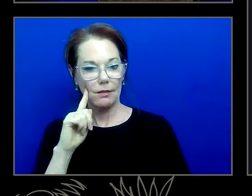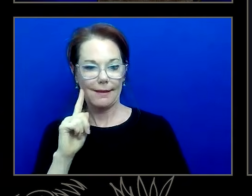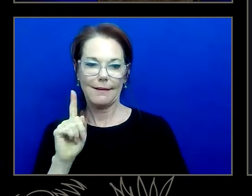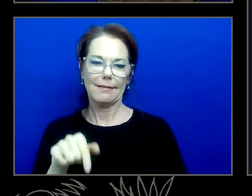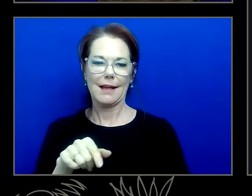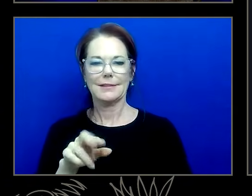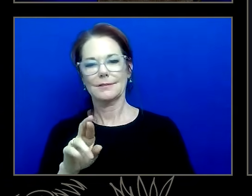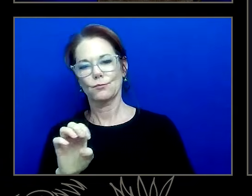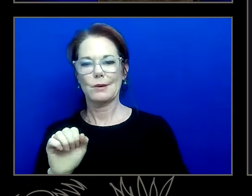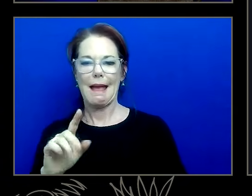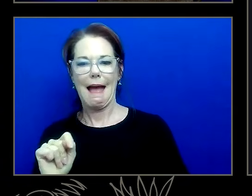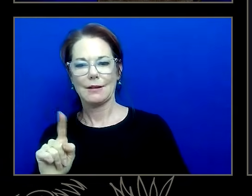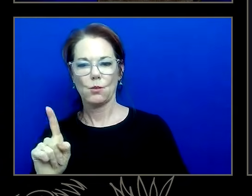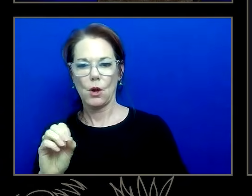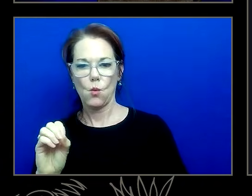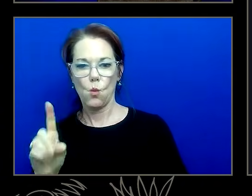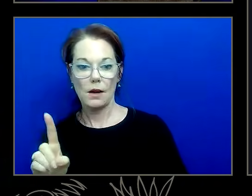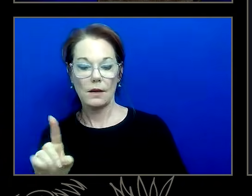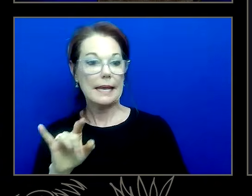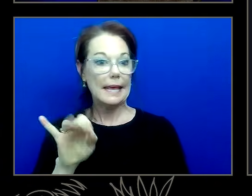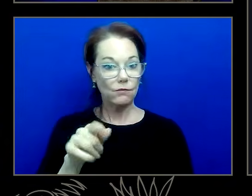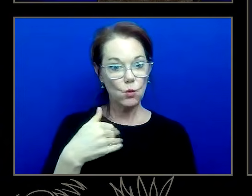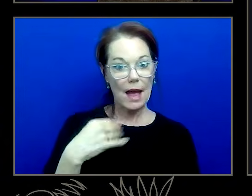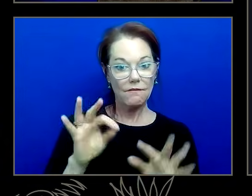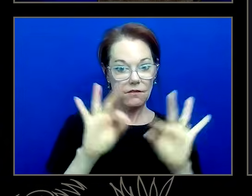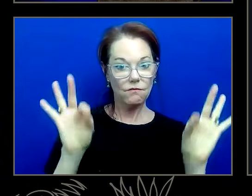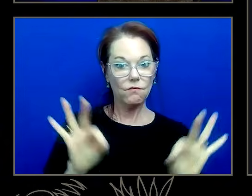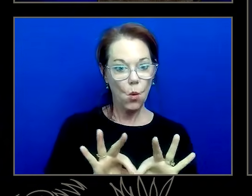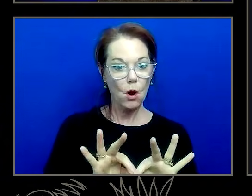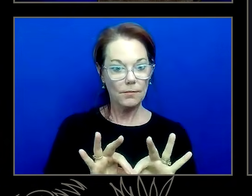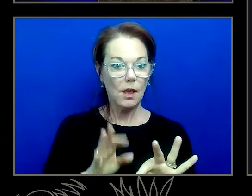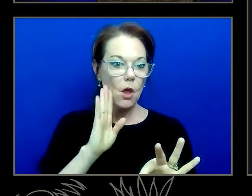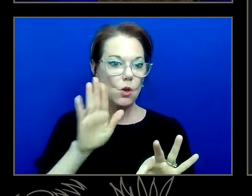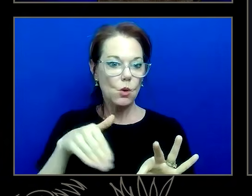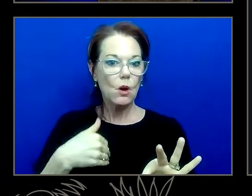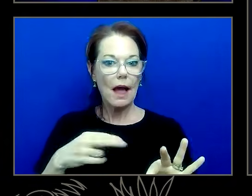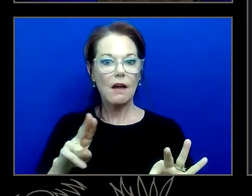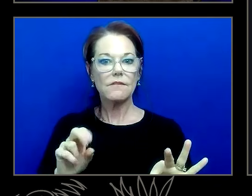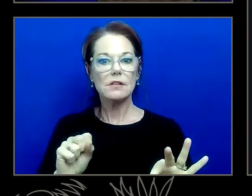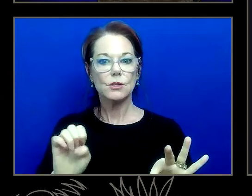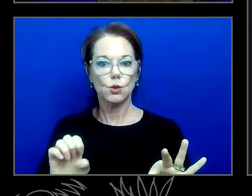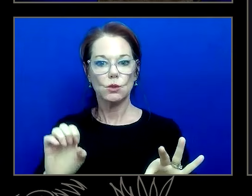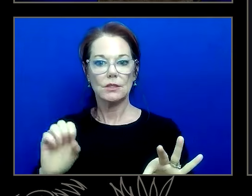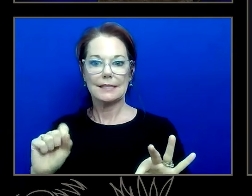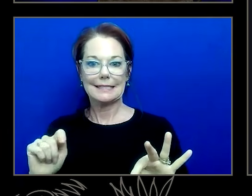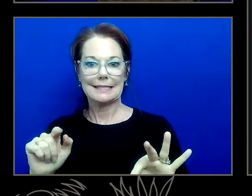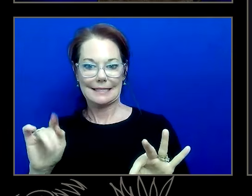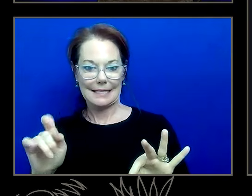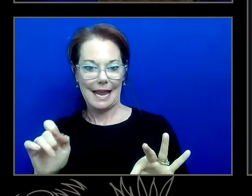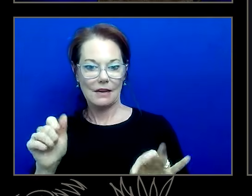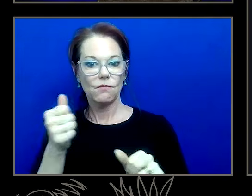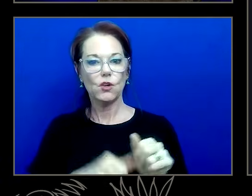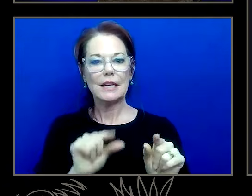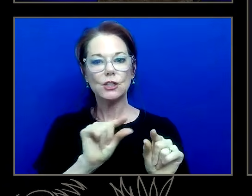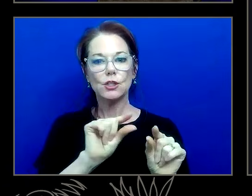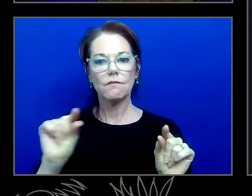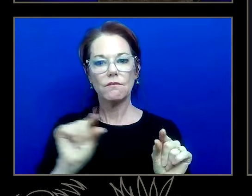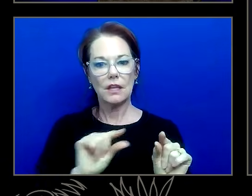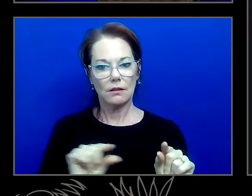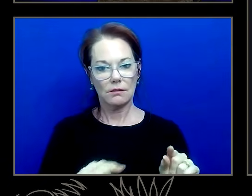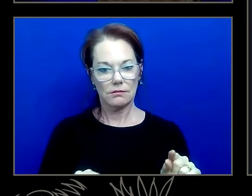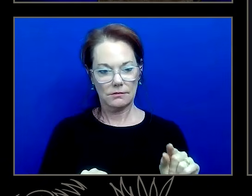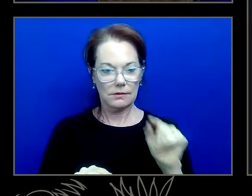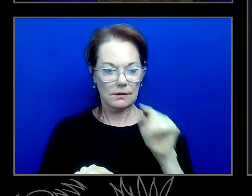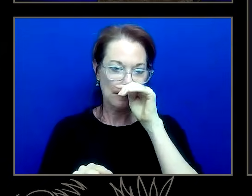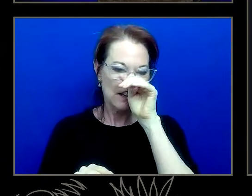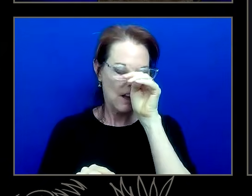101. Obviously, if you have a form, you will have a useStates for each field in your form, and you could just, for